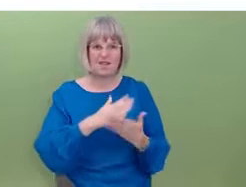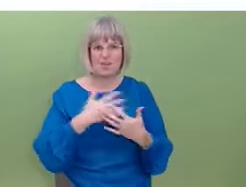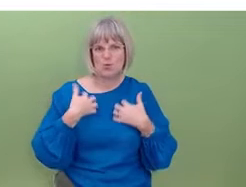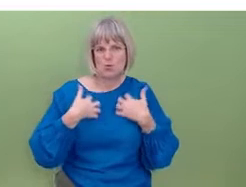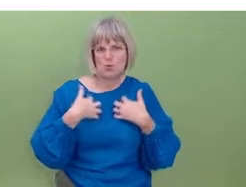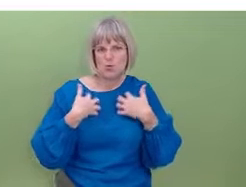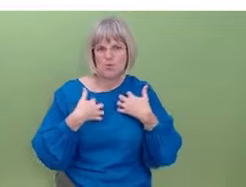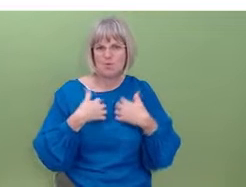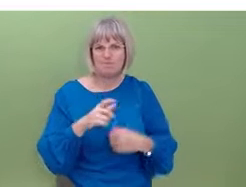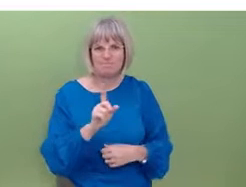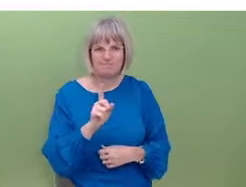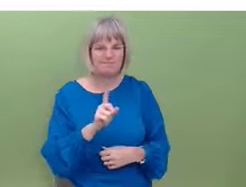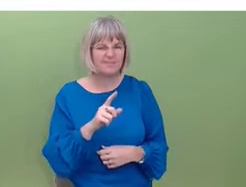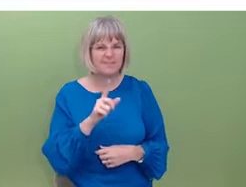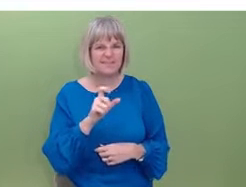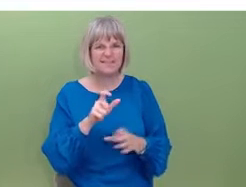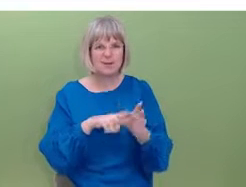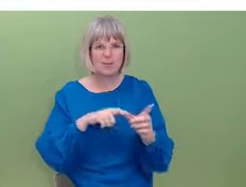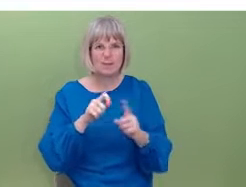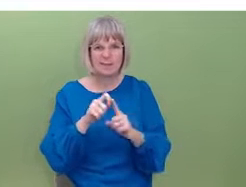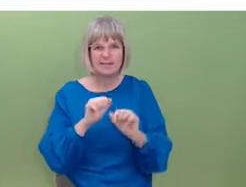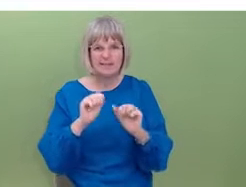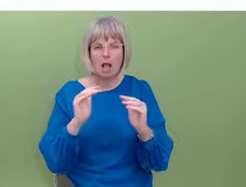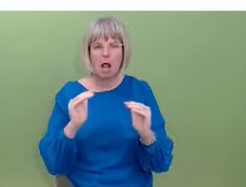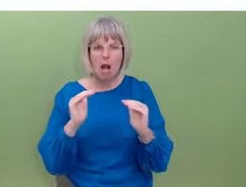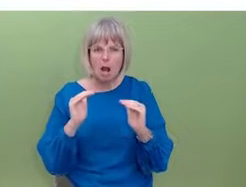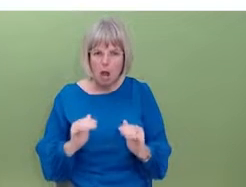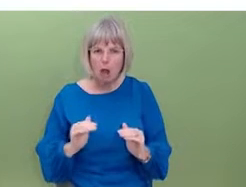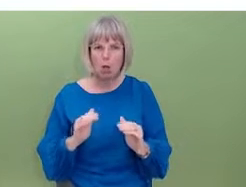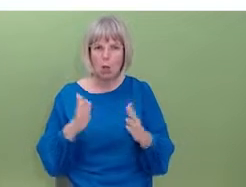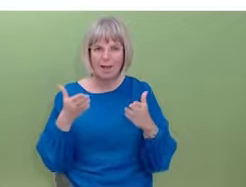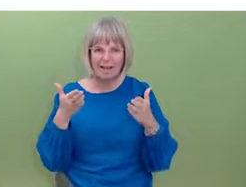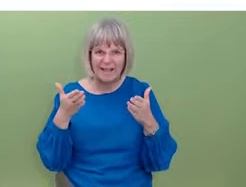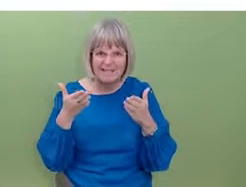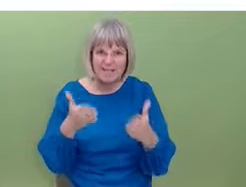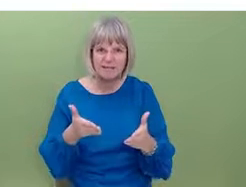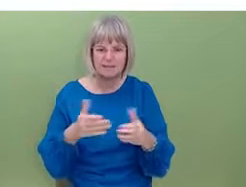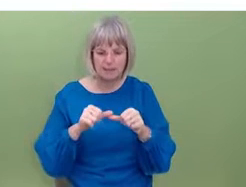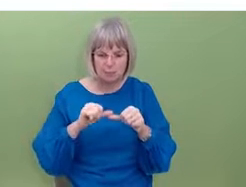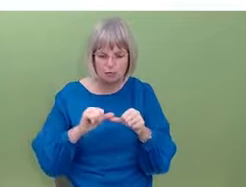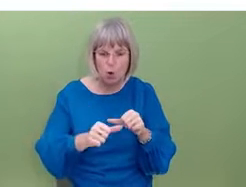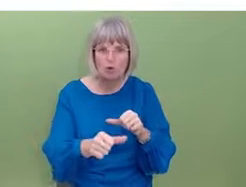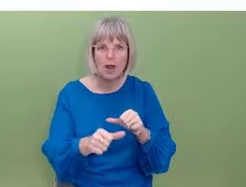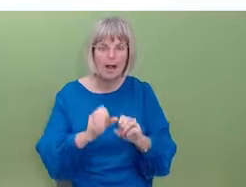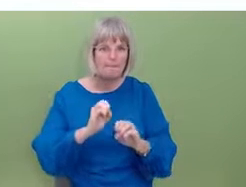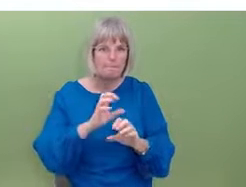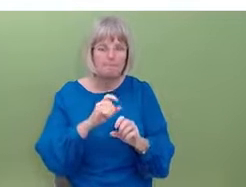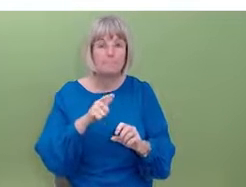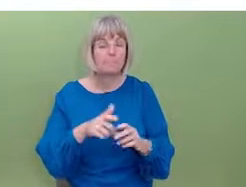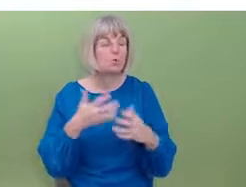amongst our CYP suite, these low intensity suite of programs that are making such an